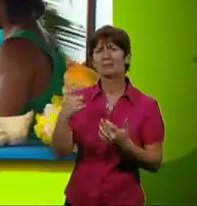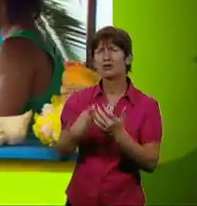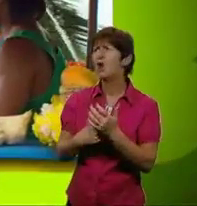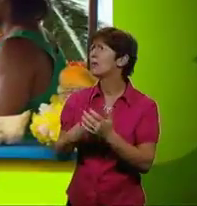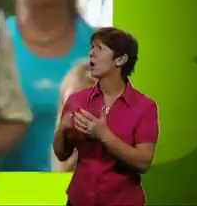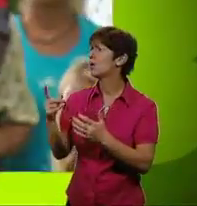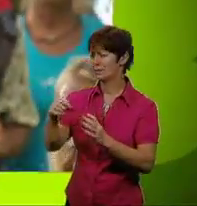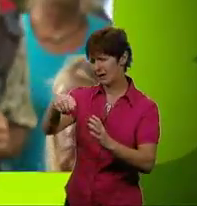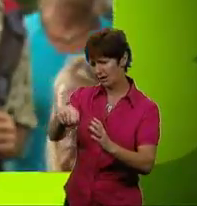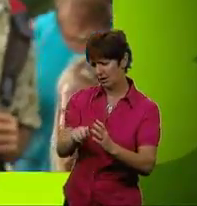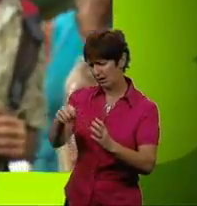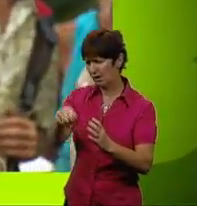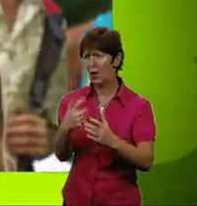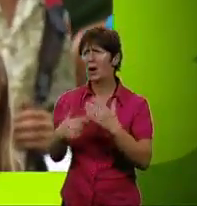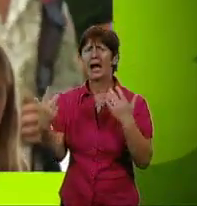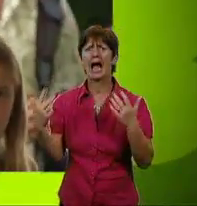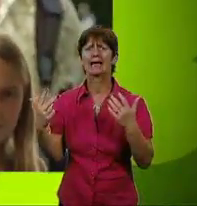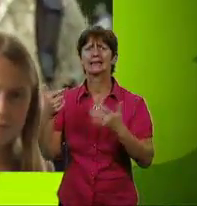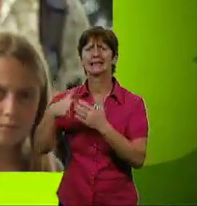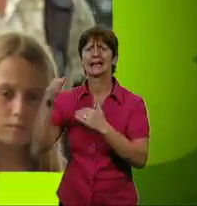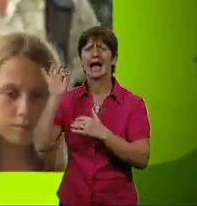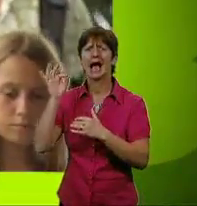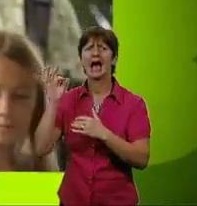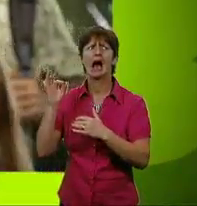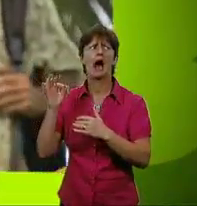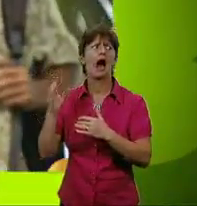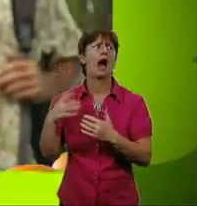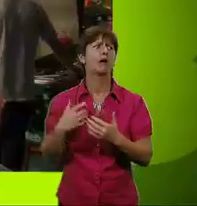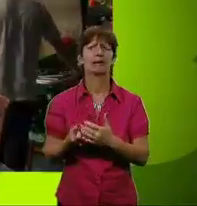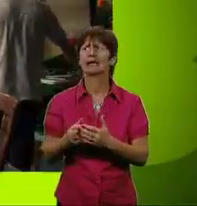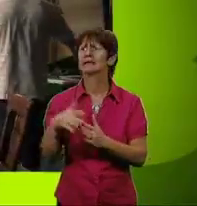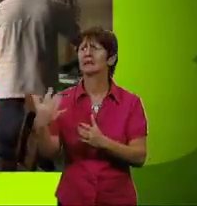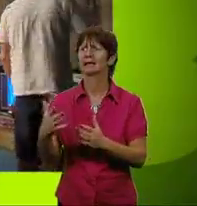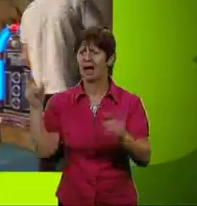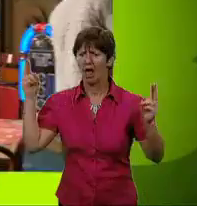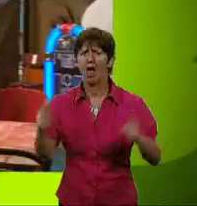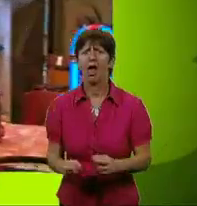8? My car's still going through the roof.